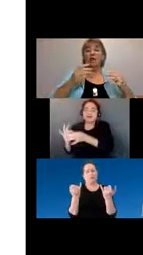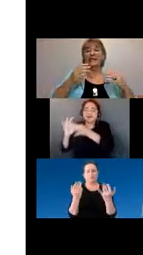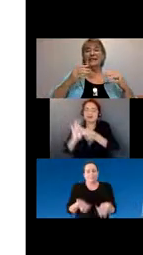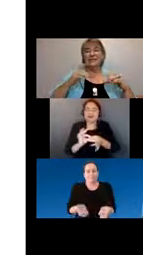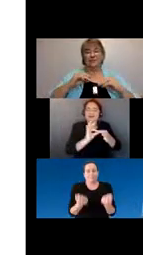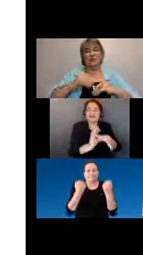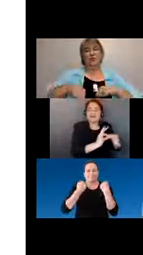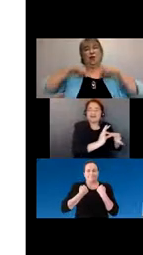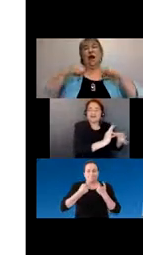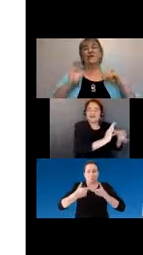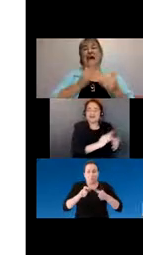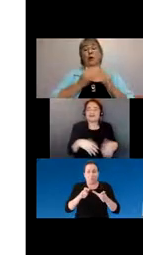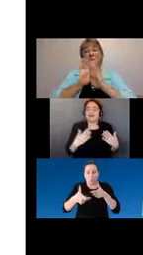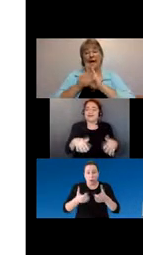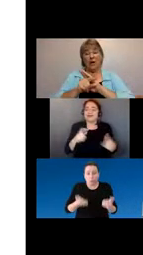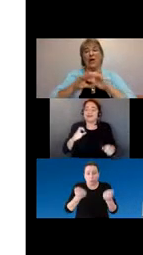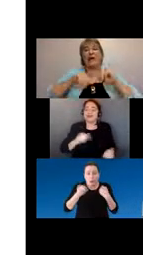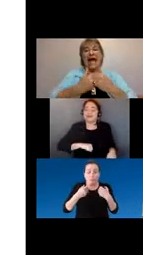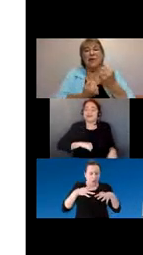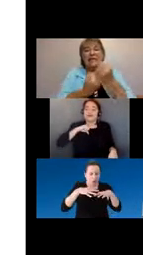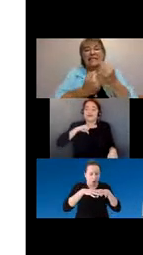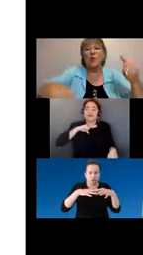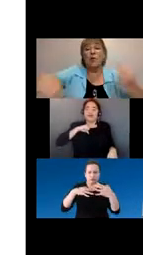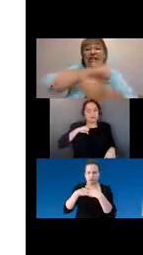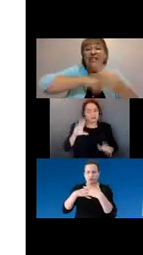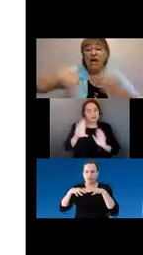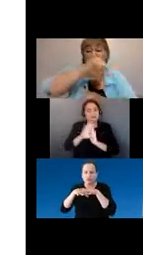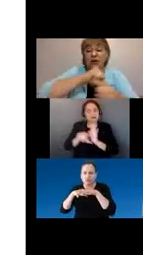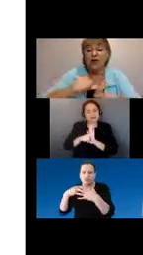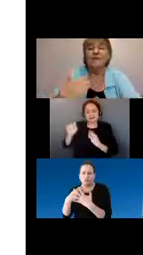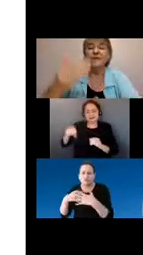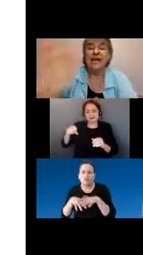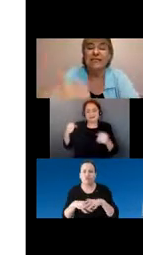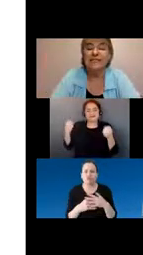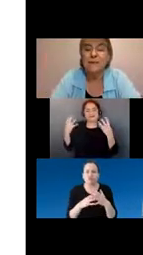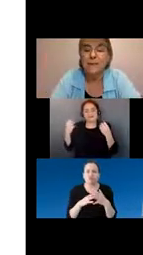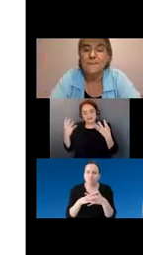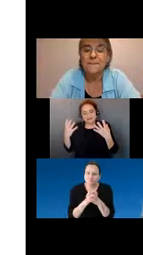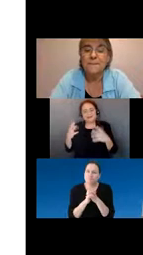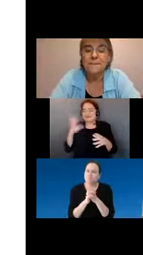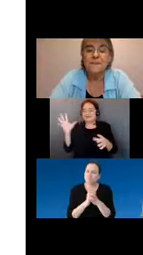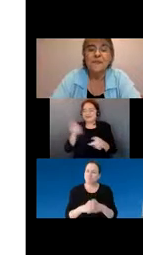all should be proud of our background and how we can support each other. Next.